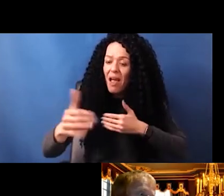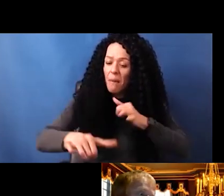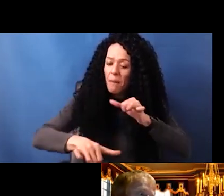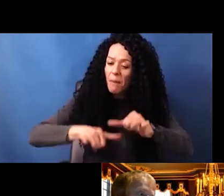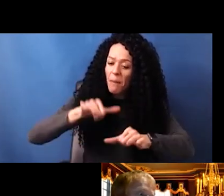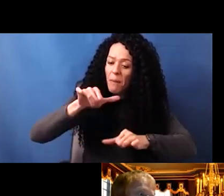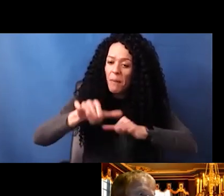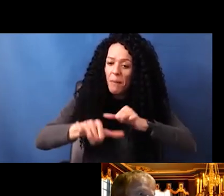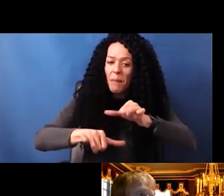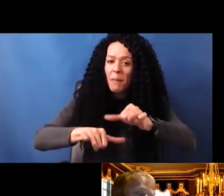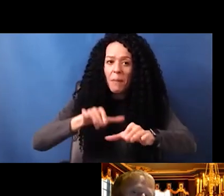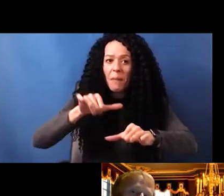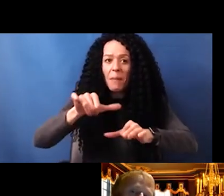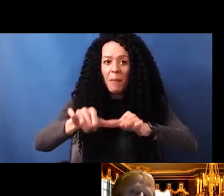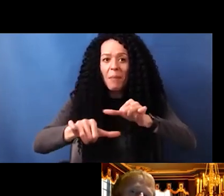of time.